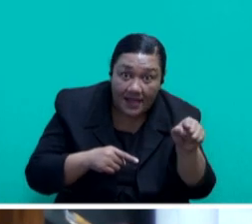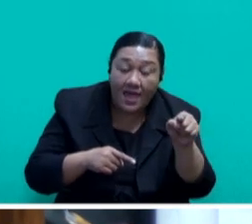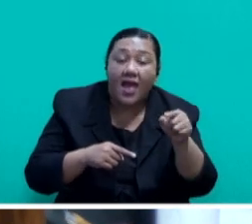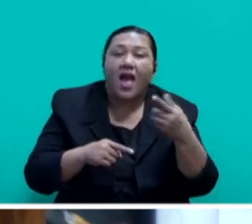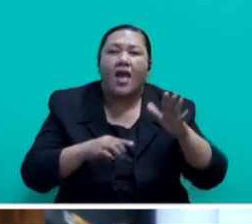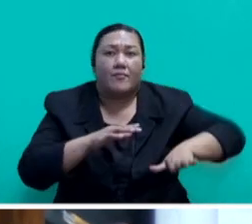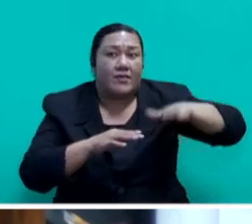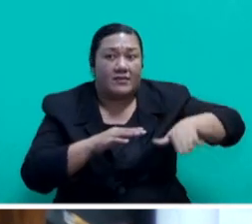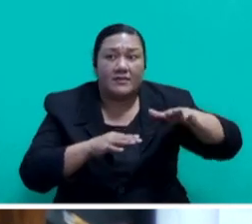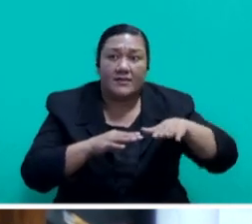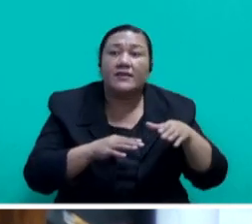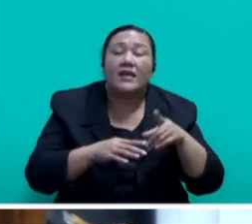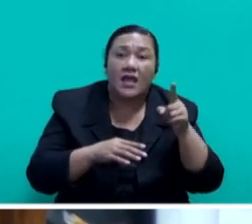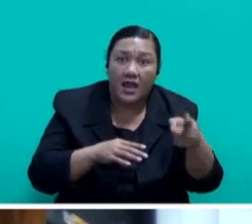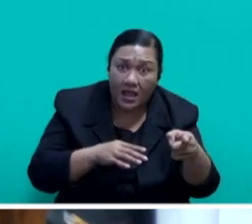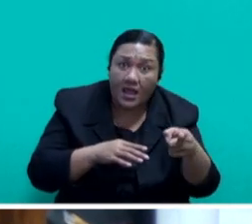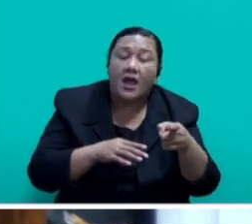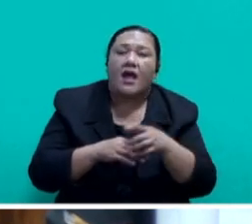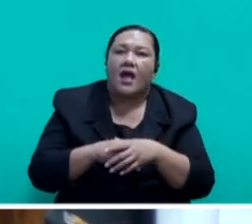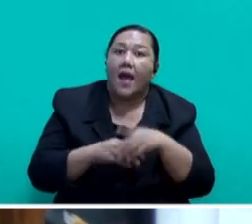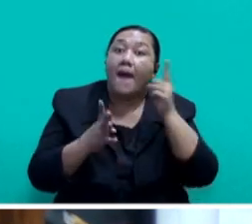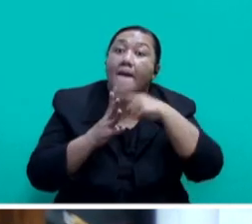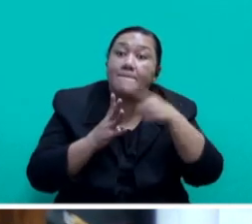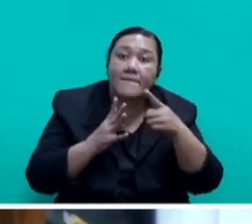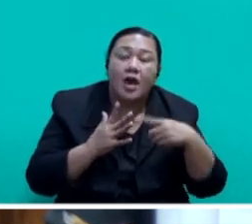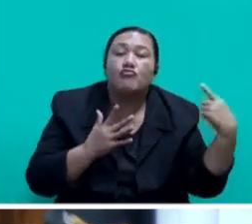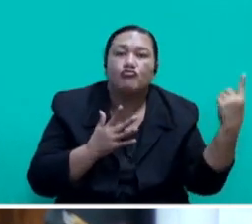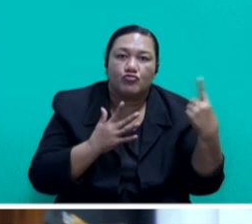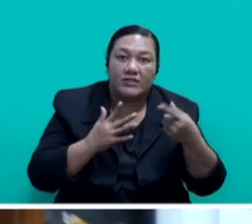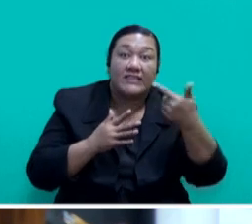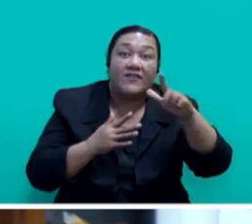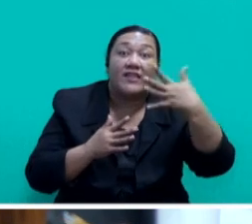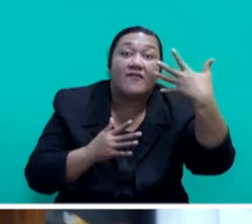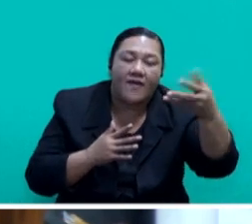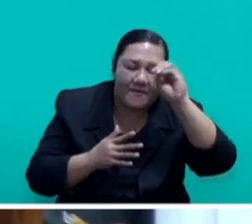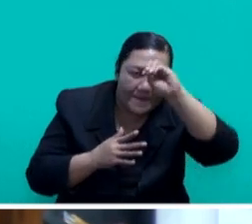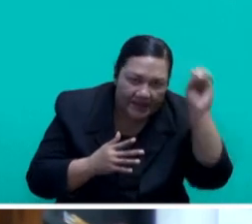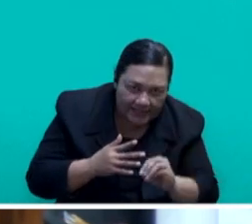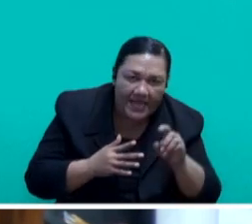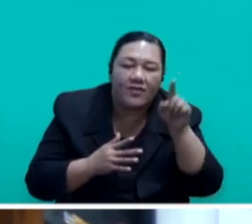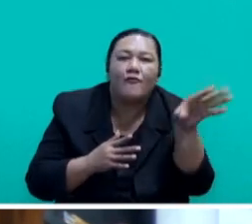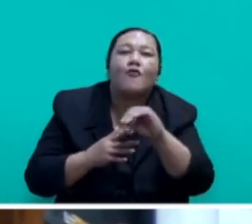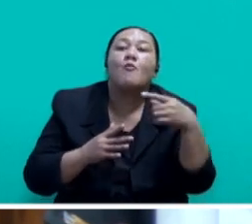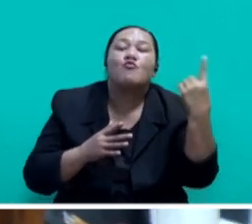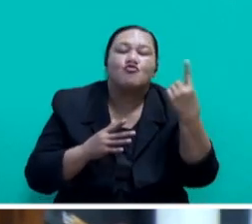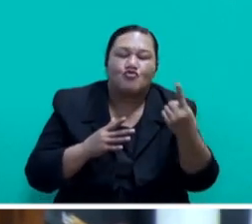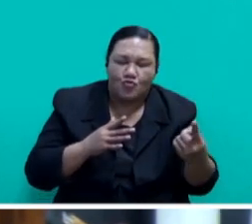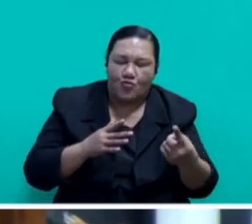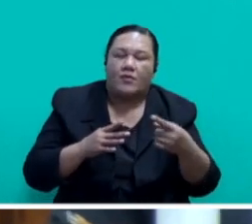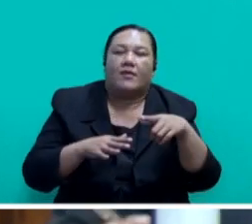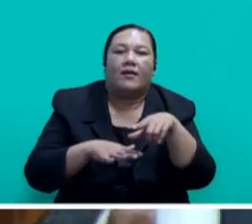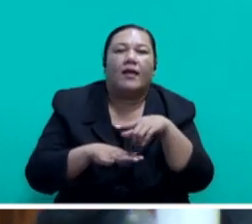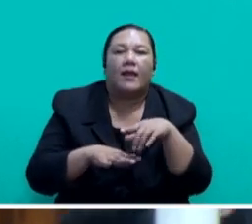grip of poverty. Among them, a staggering 75% are Itoke, our resource owners who bear